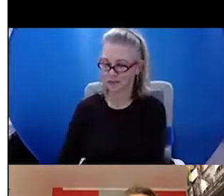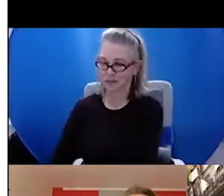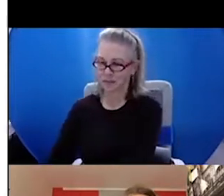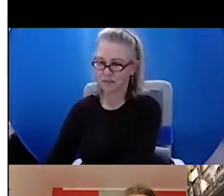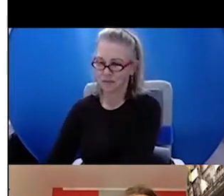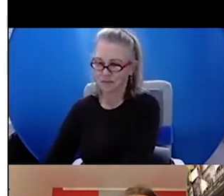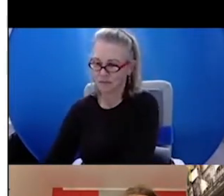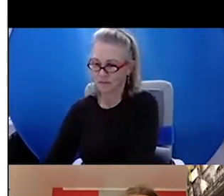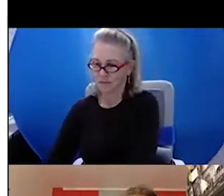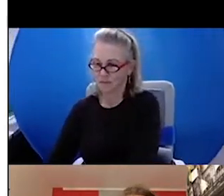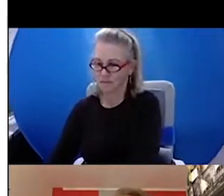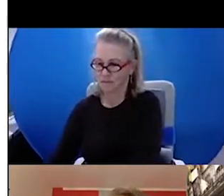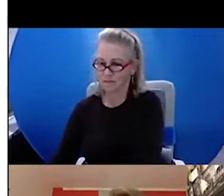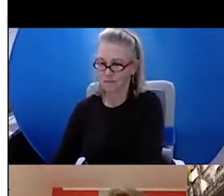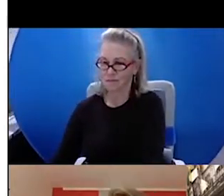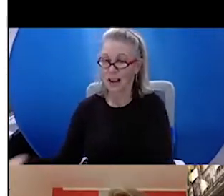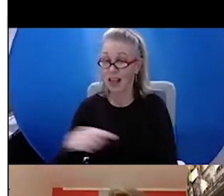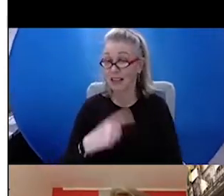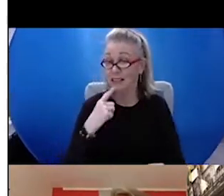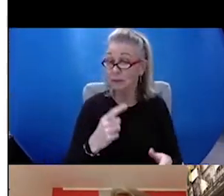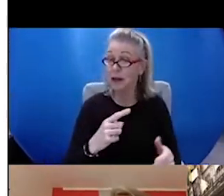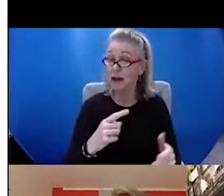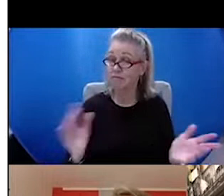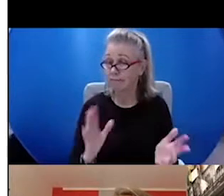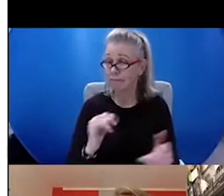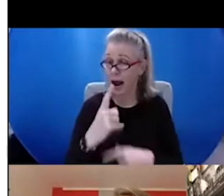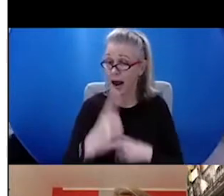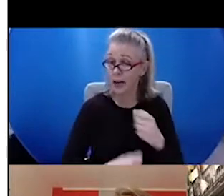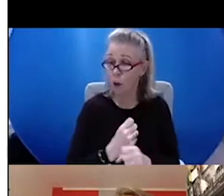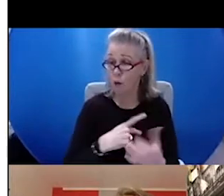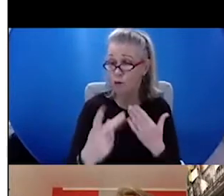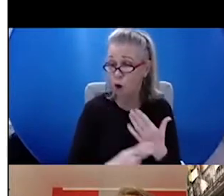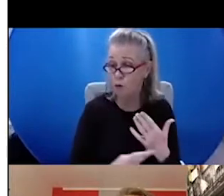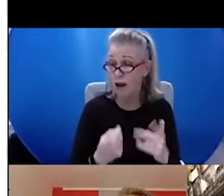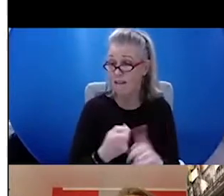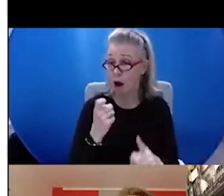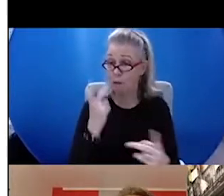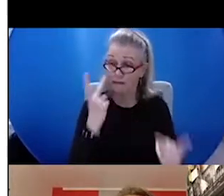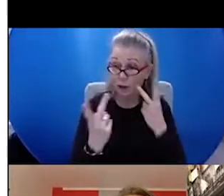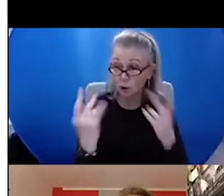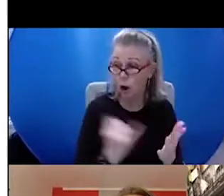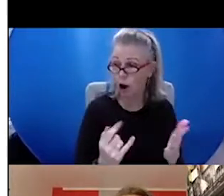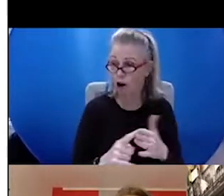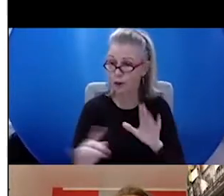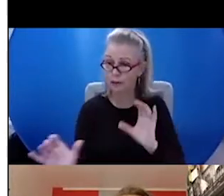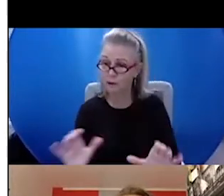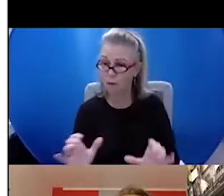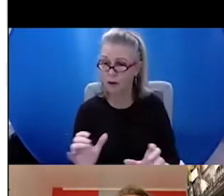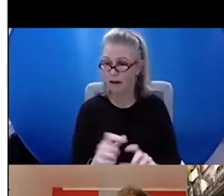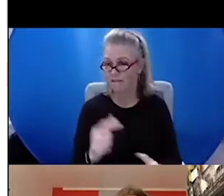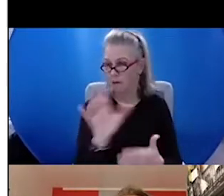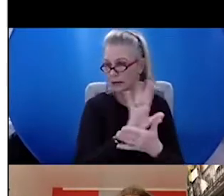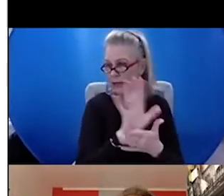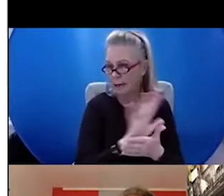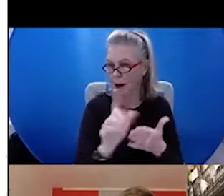This has been facilitated by year-long programs spanning from visual arts to performance, from literature to cinema, with